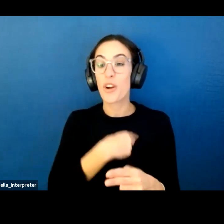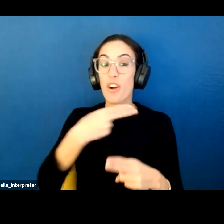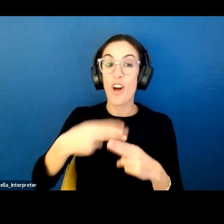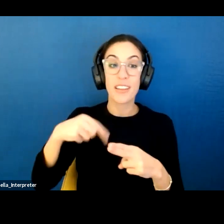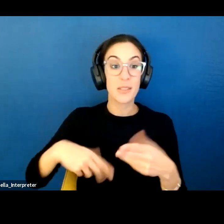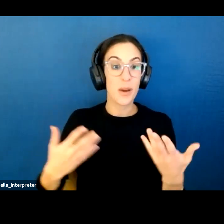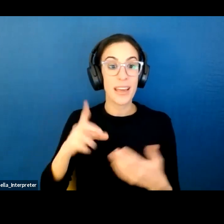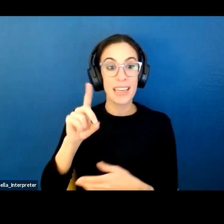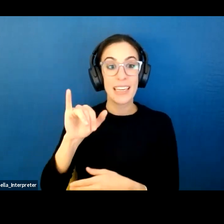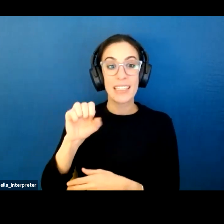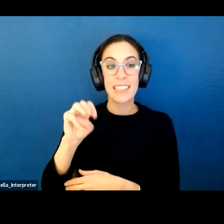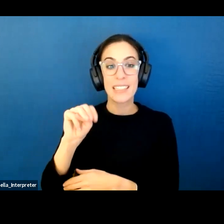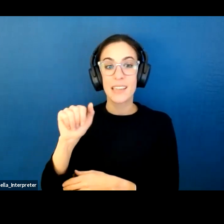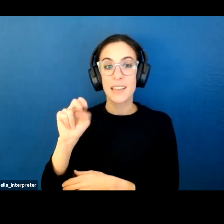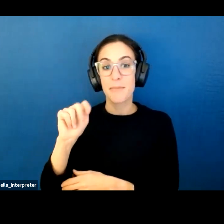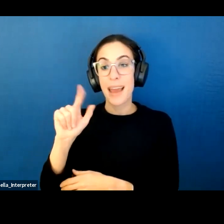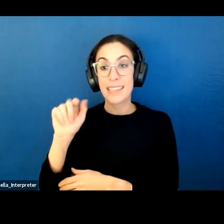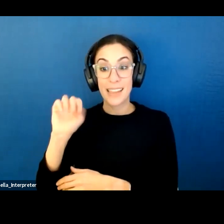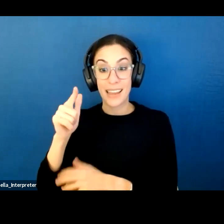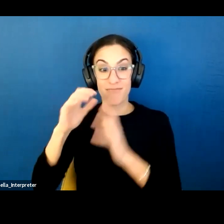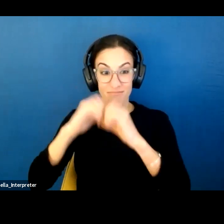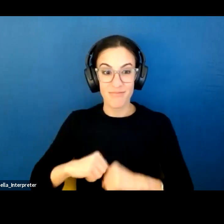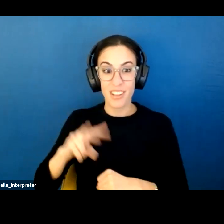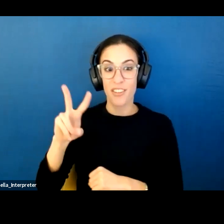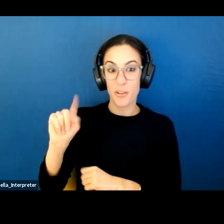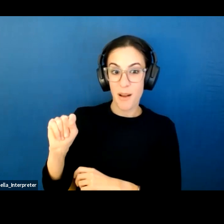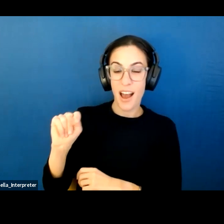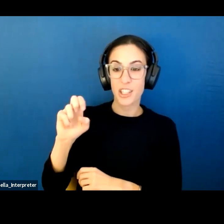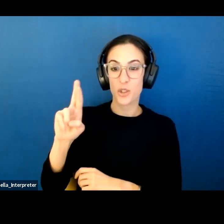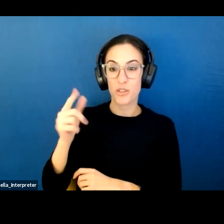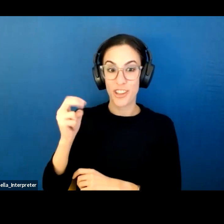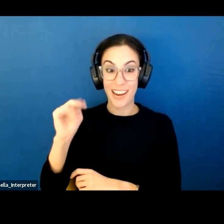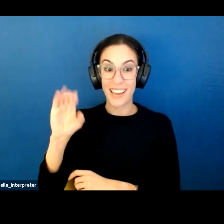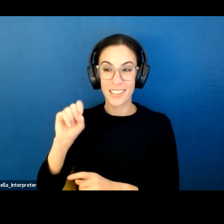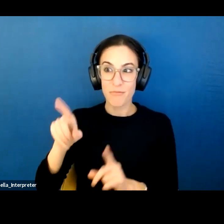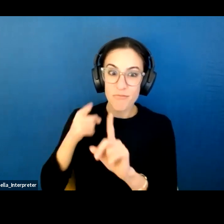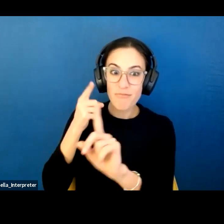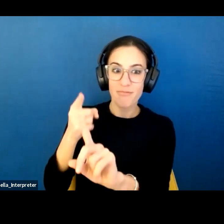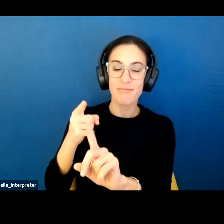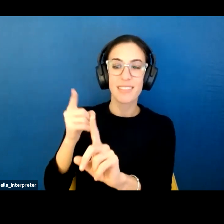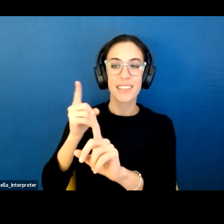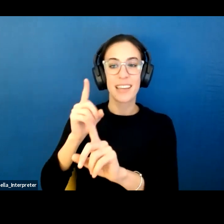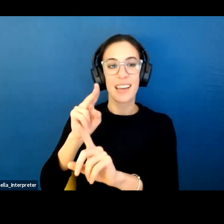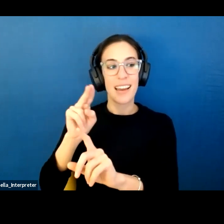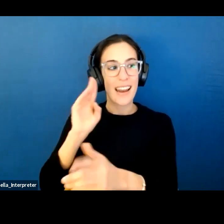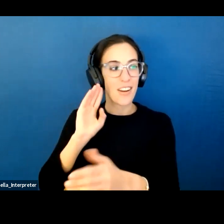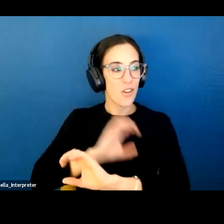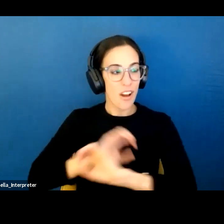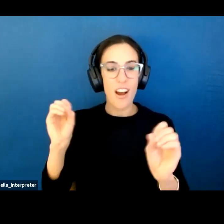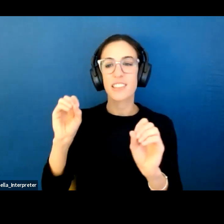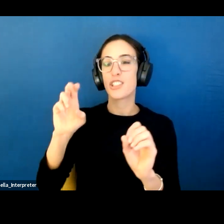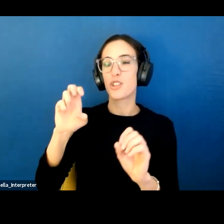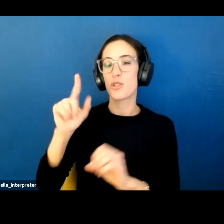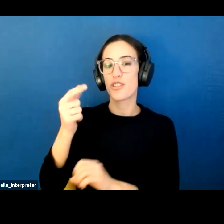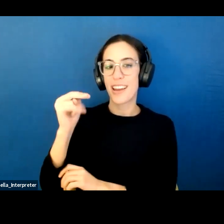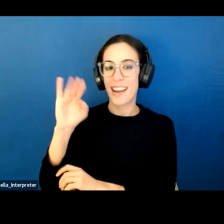Eugenics Toward an Anti-Eugenics Future. And what's so exciting about this is we have three incredible people joining